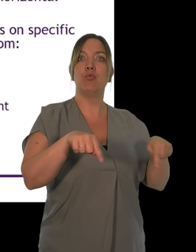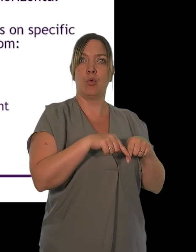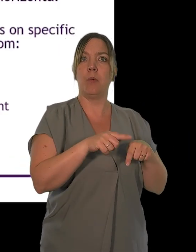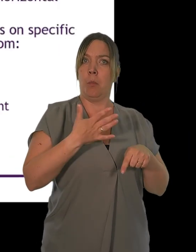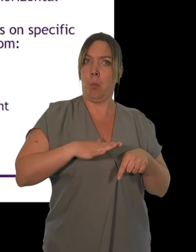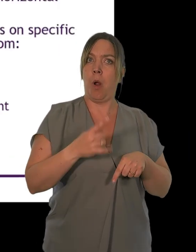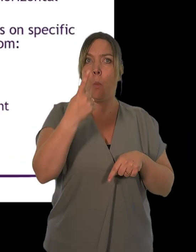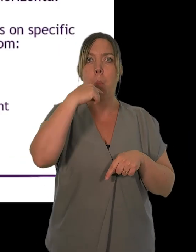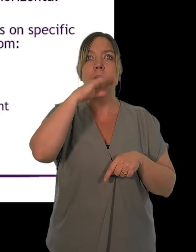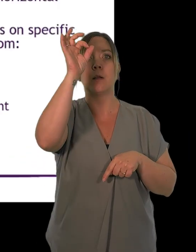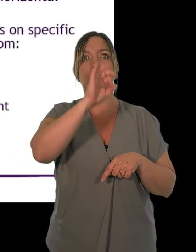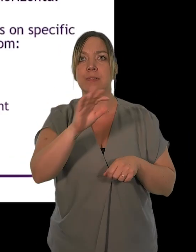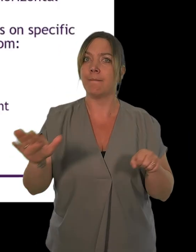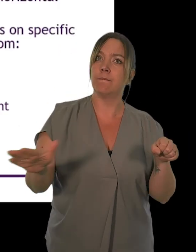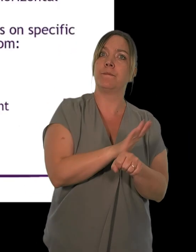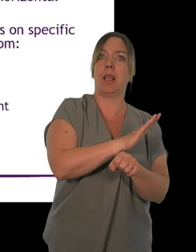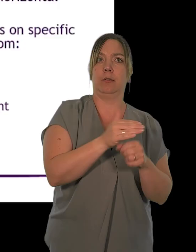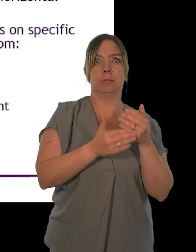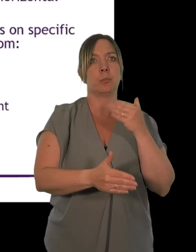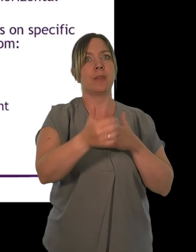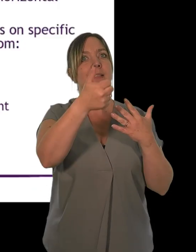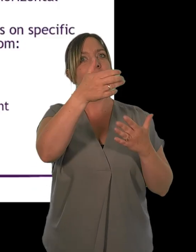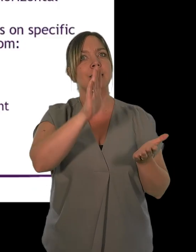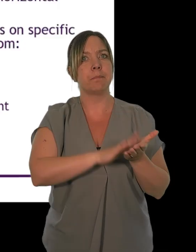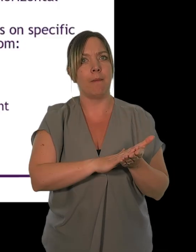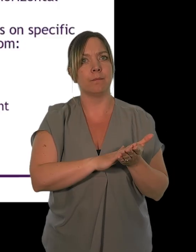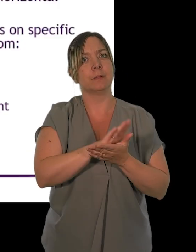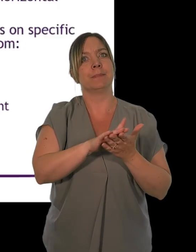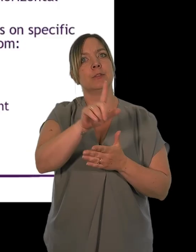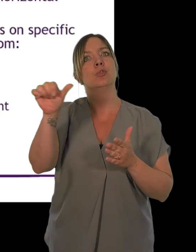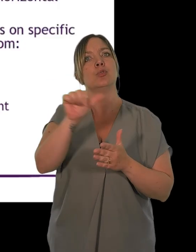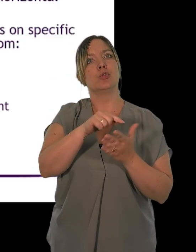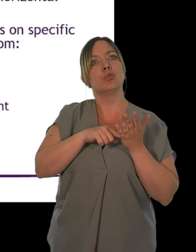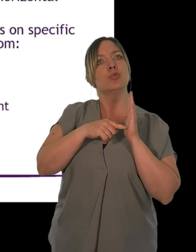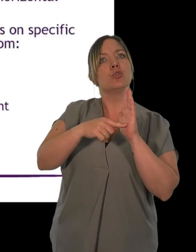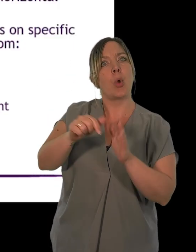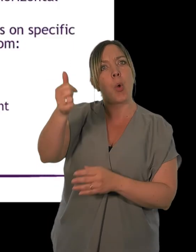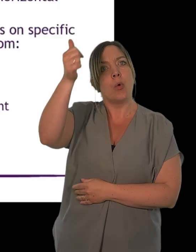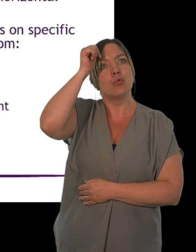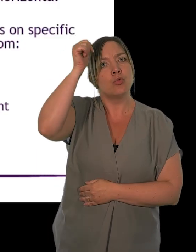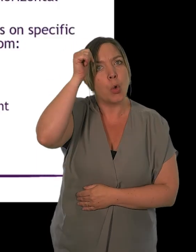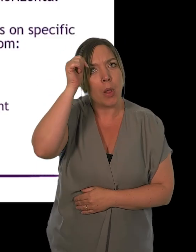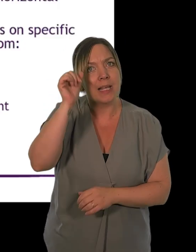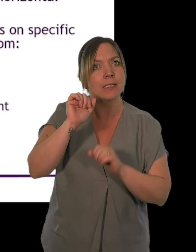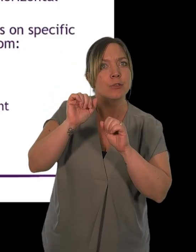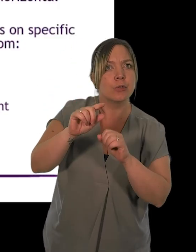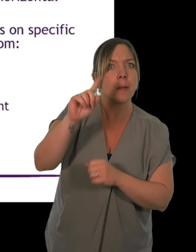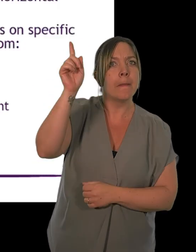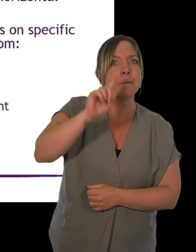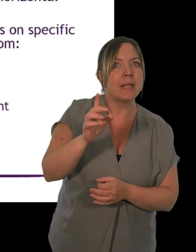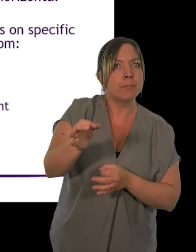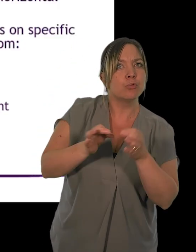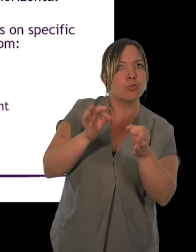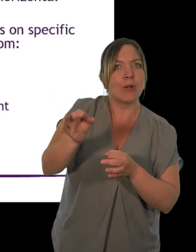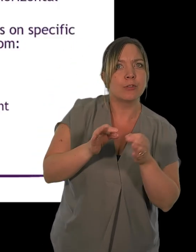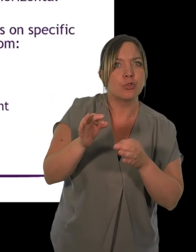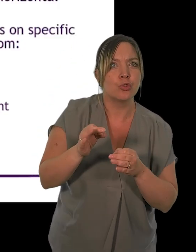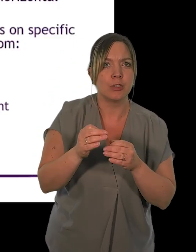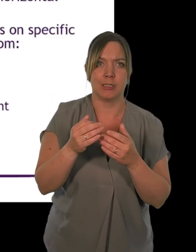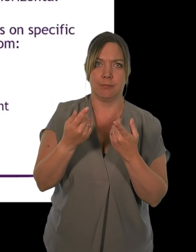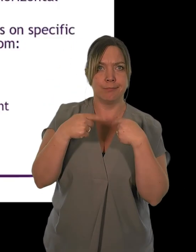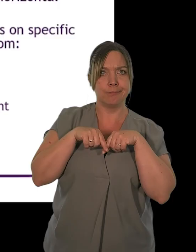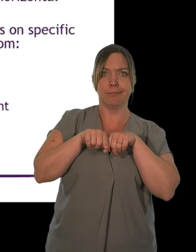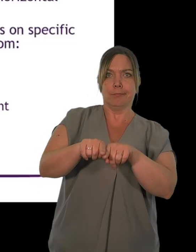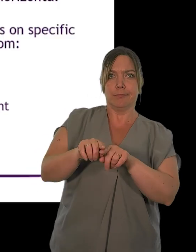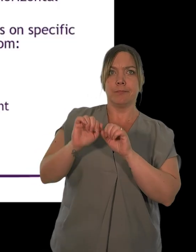opportunity to offer practical recommendations on a range of people practices that could support achievement of this goal.